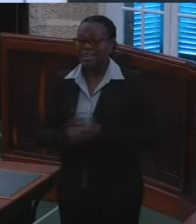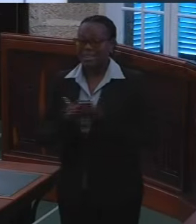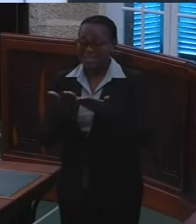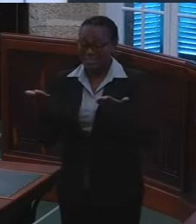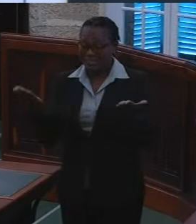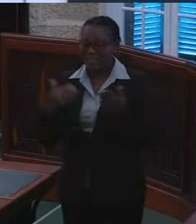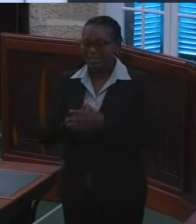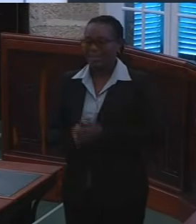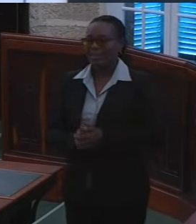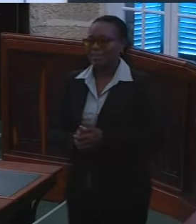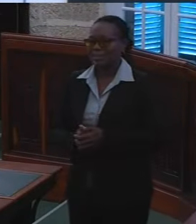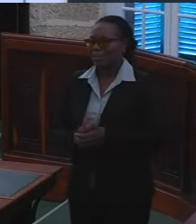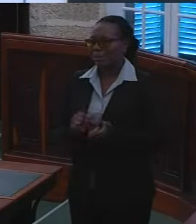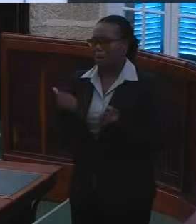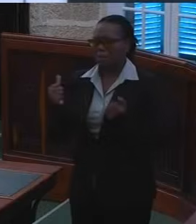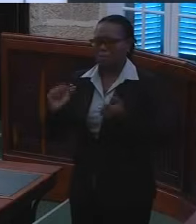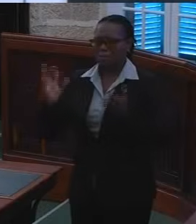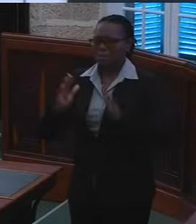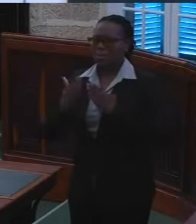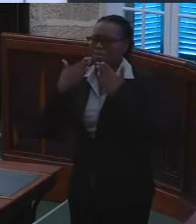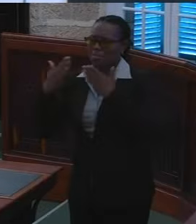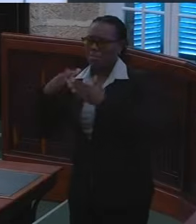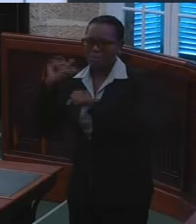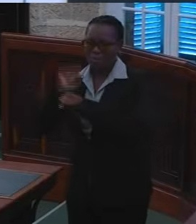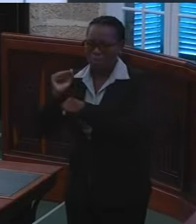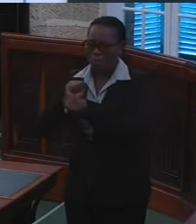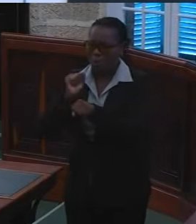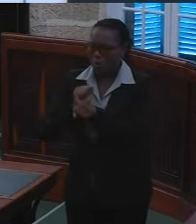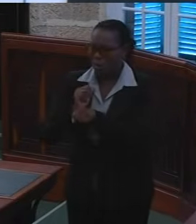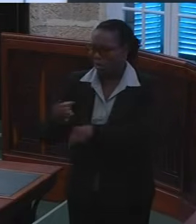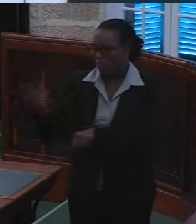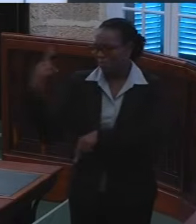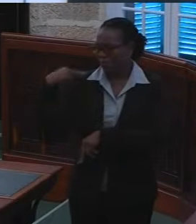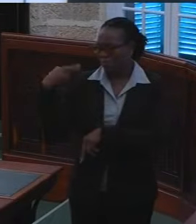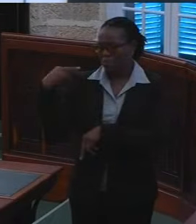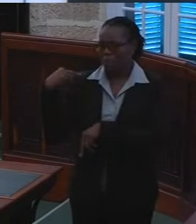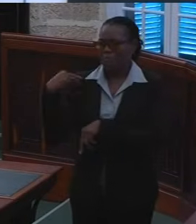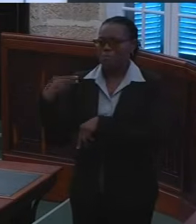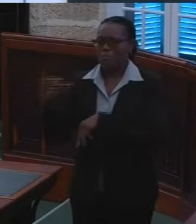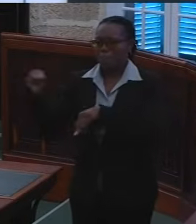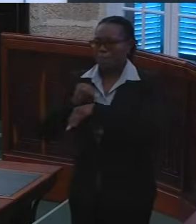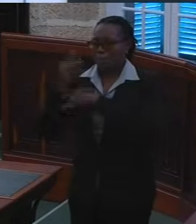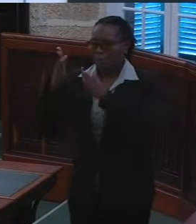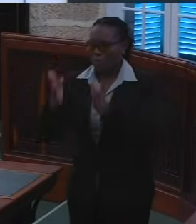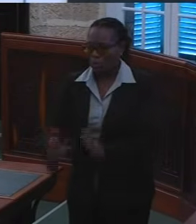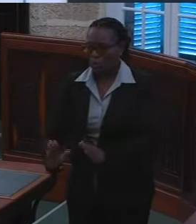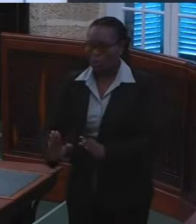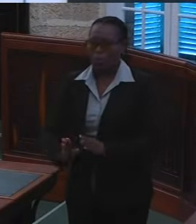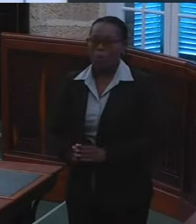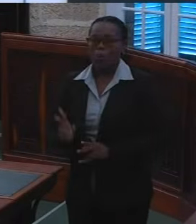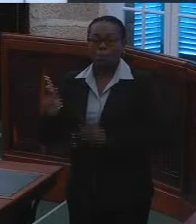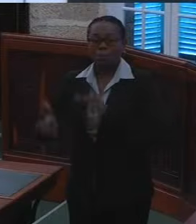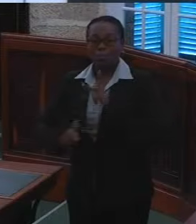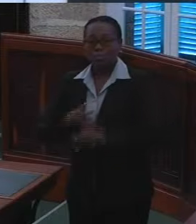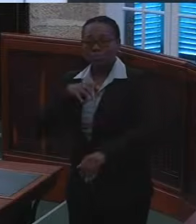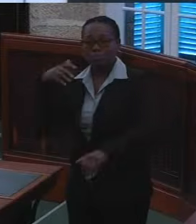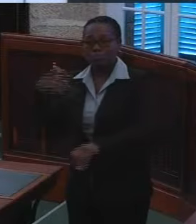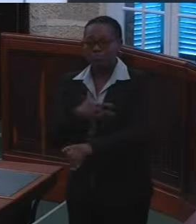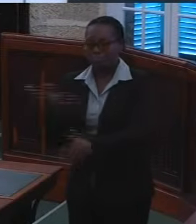and I want to thank him for the job he's doing as Minister of People Empowerment and for bringing this most important piece of legislation to this